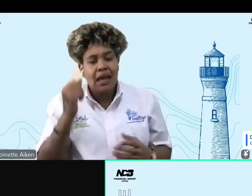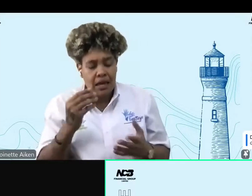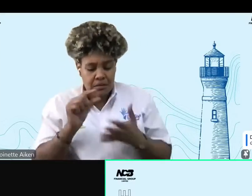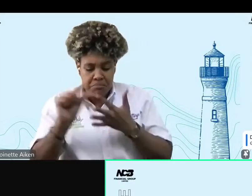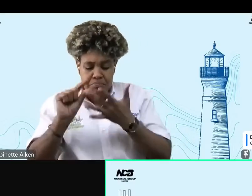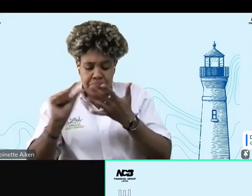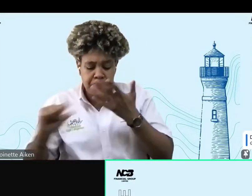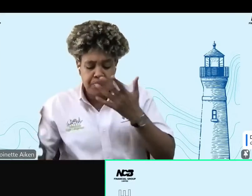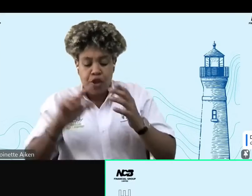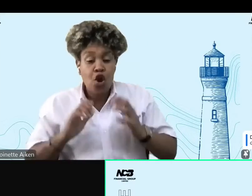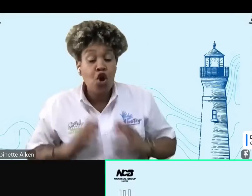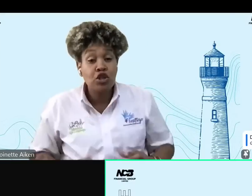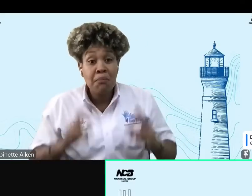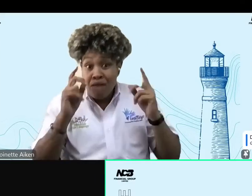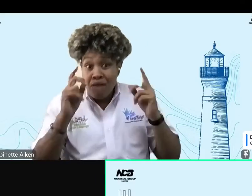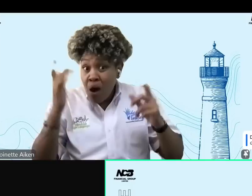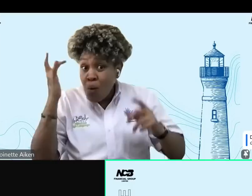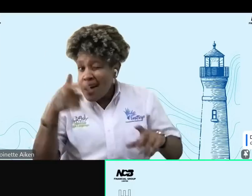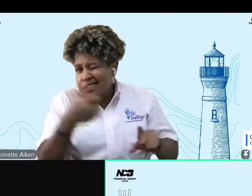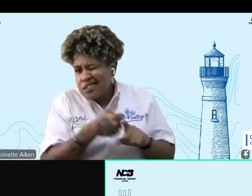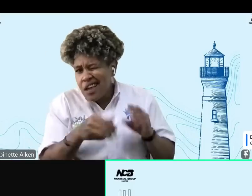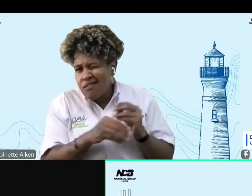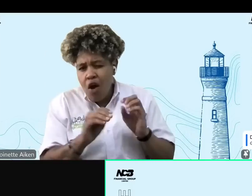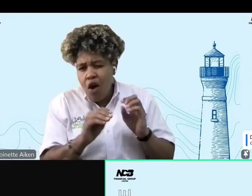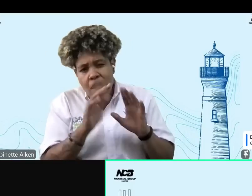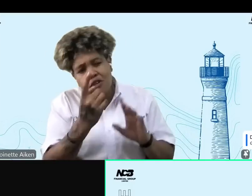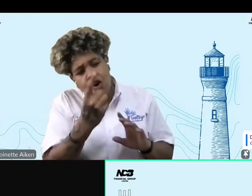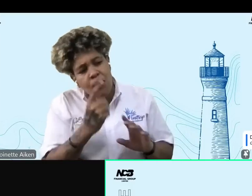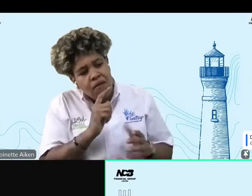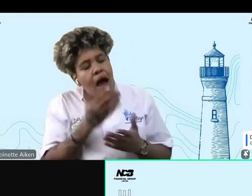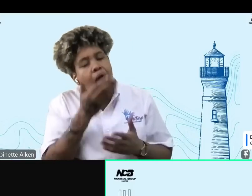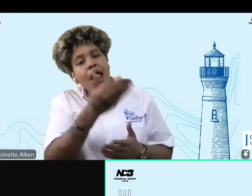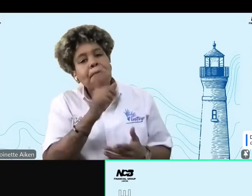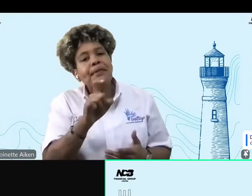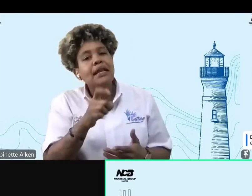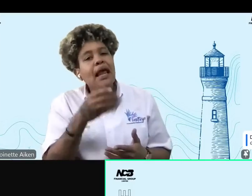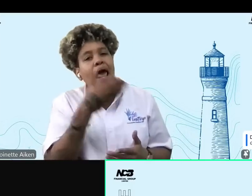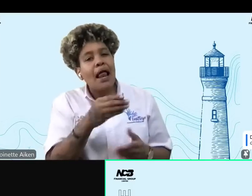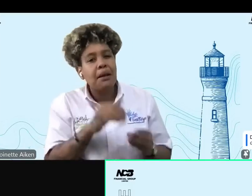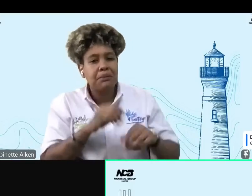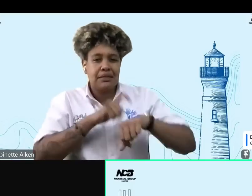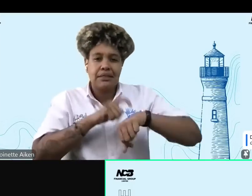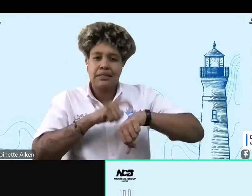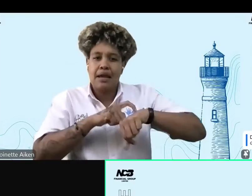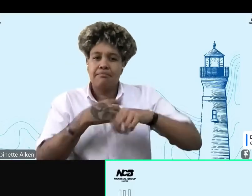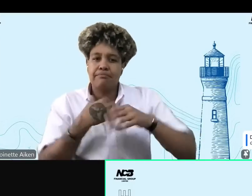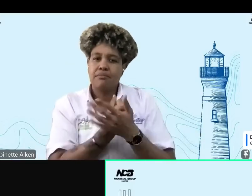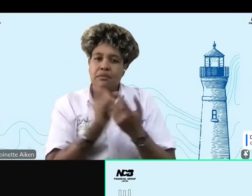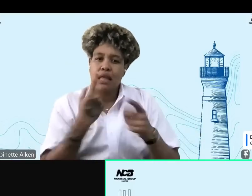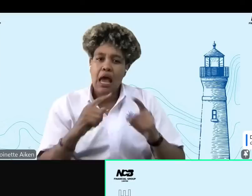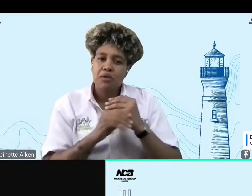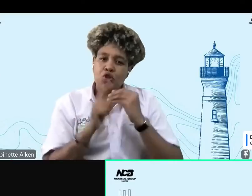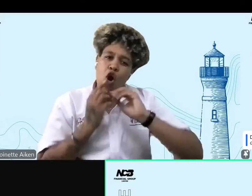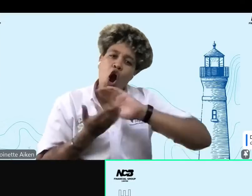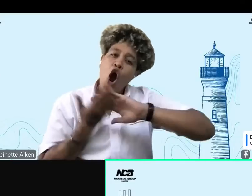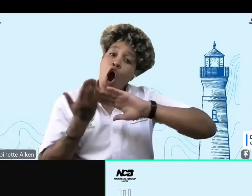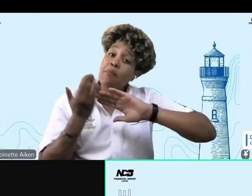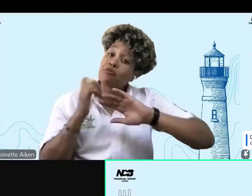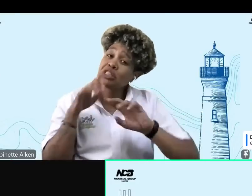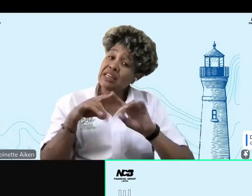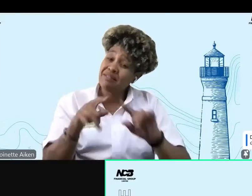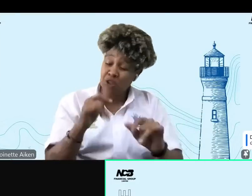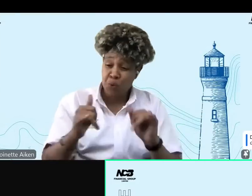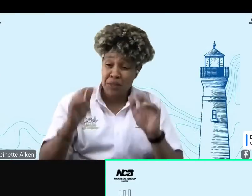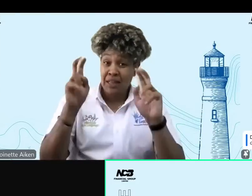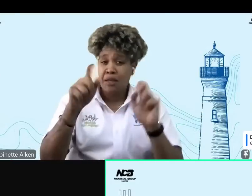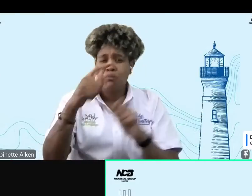these customers faster because obviously they're coming for help and they need that help in a timely fashion. And so operational efficiency, which is a theme